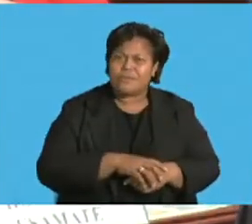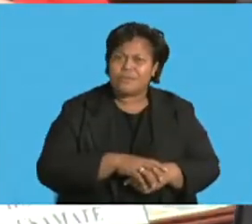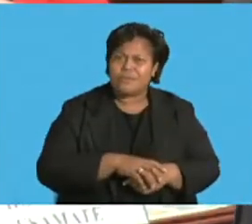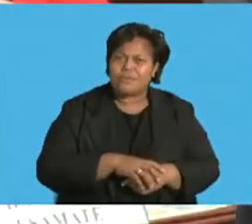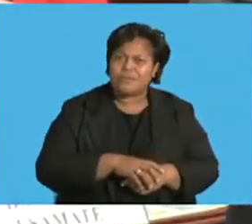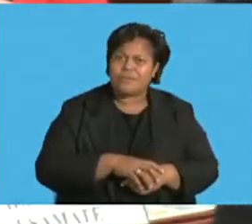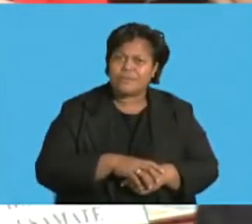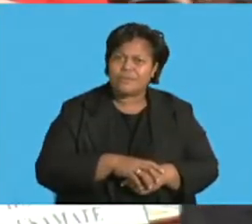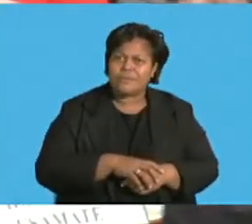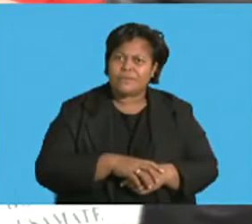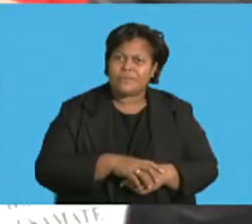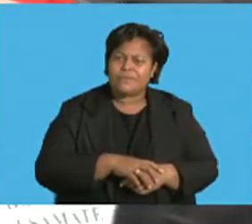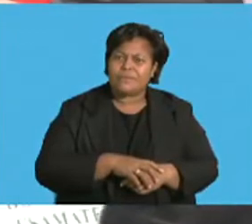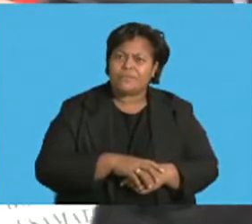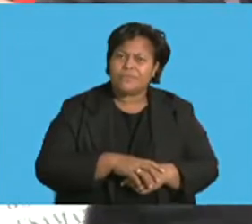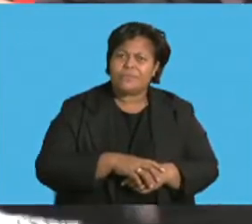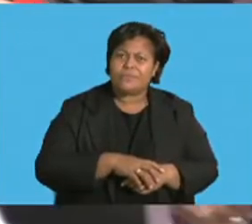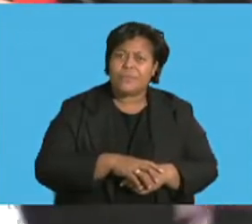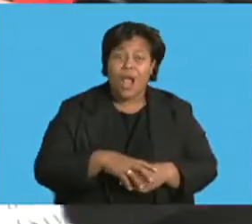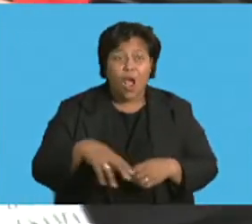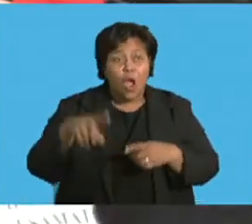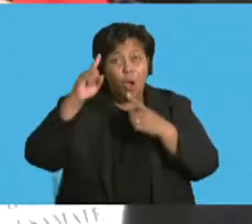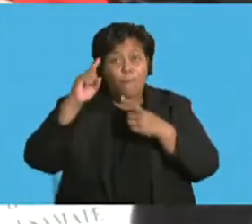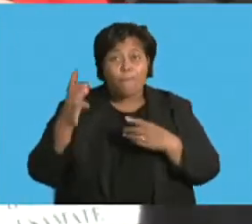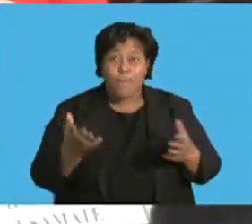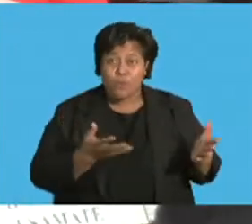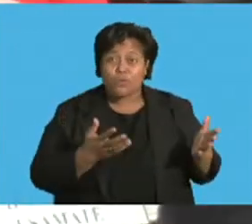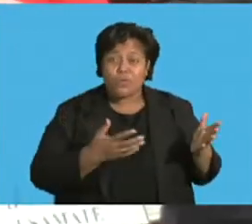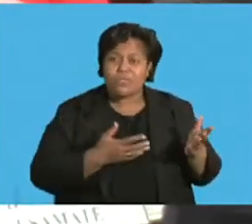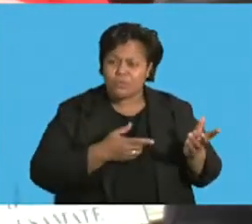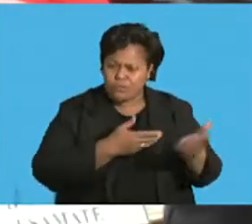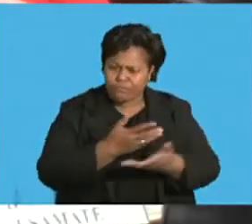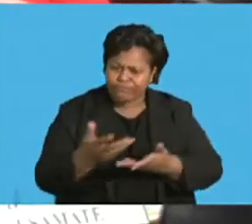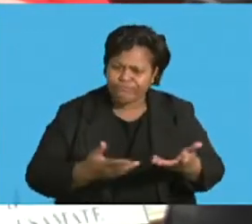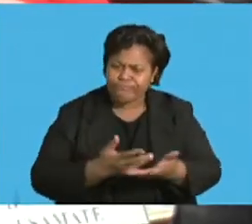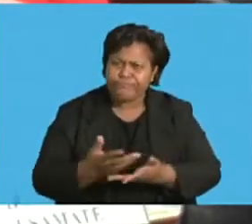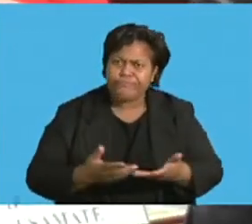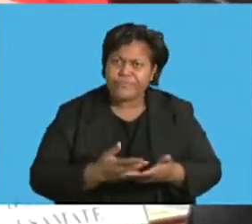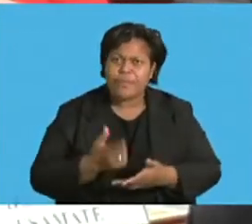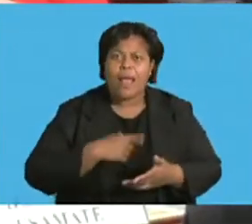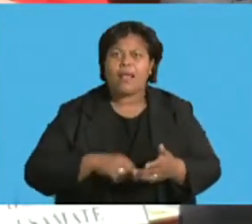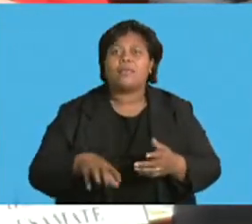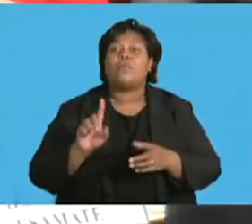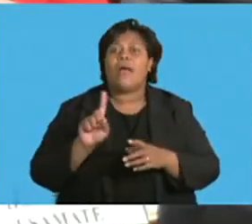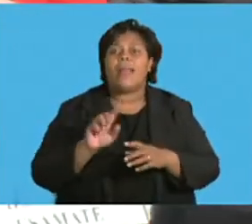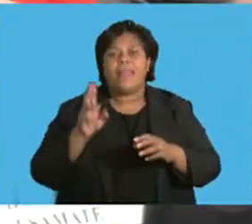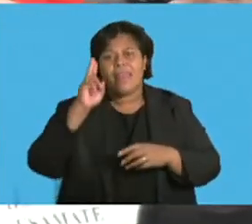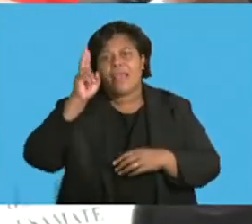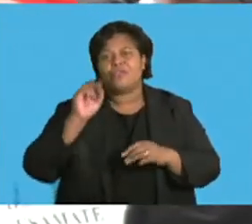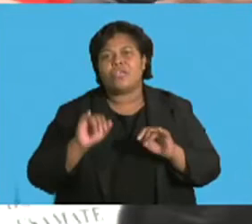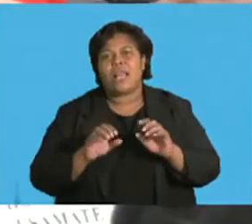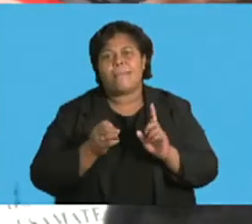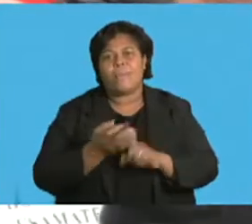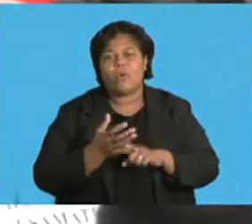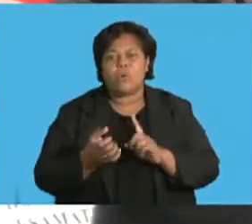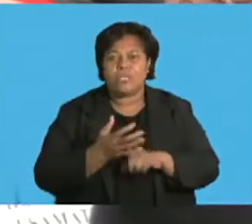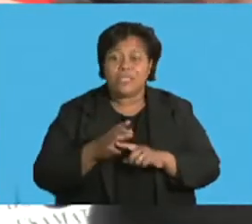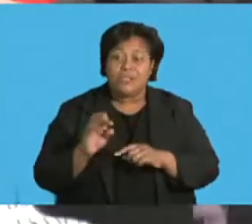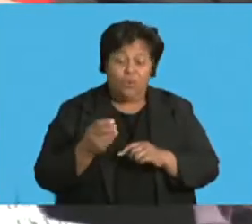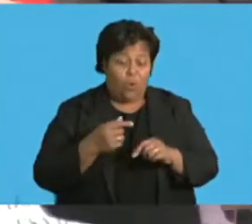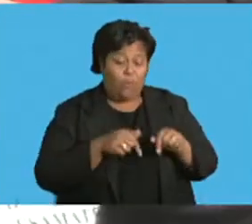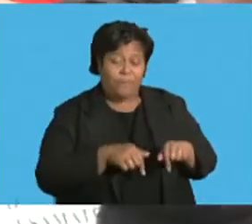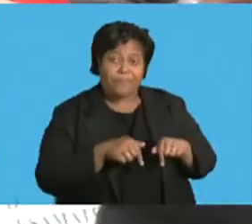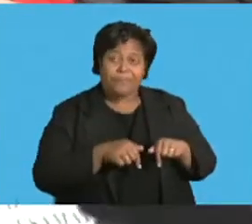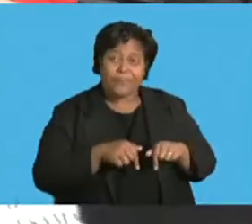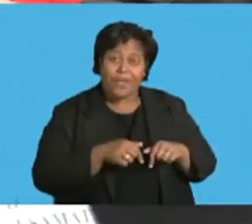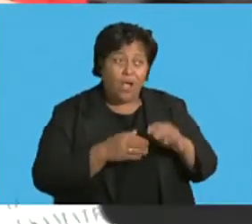was brought, because it was a matter of national importance. And this is why, in the same way as honorable members from the other